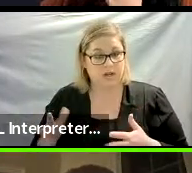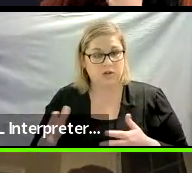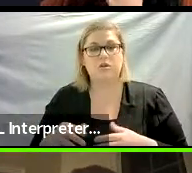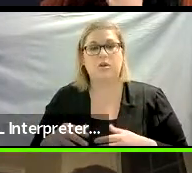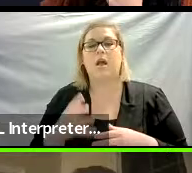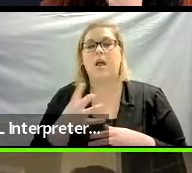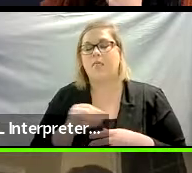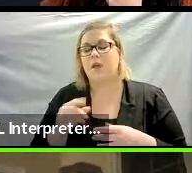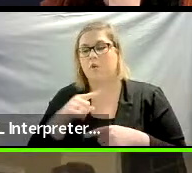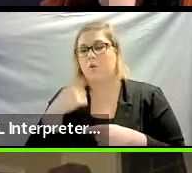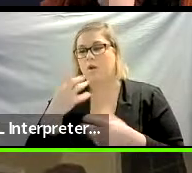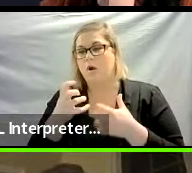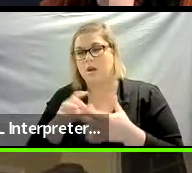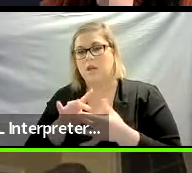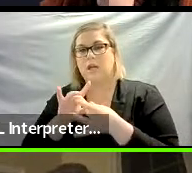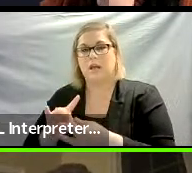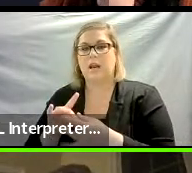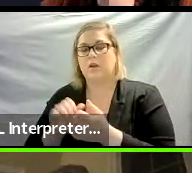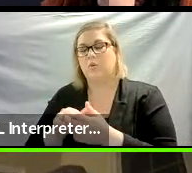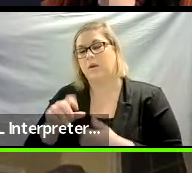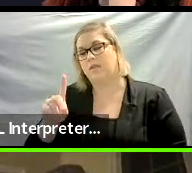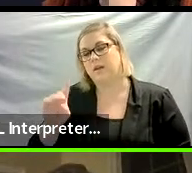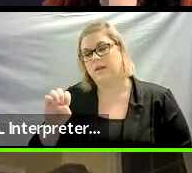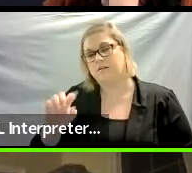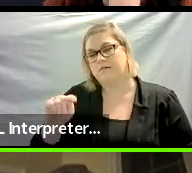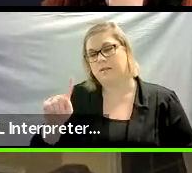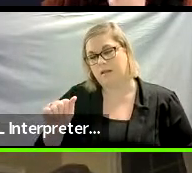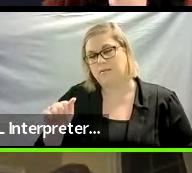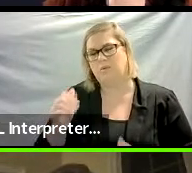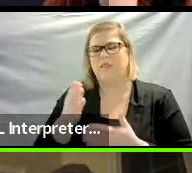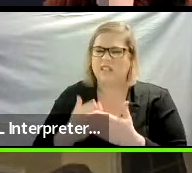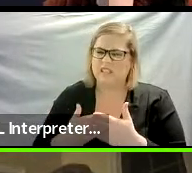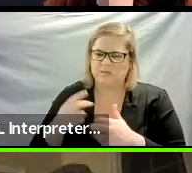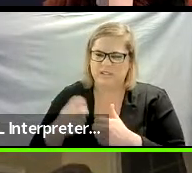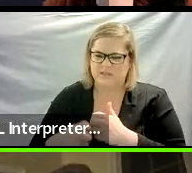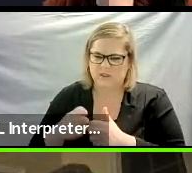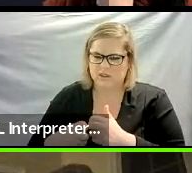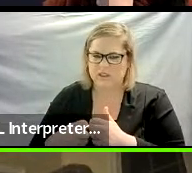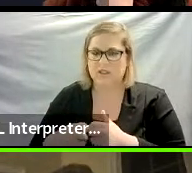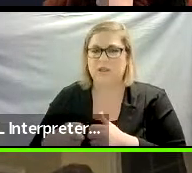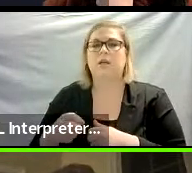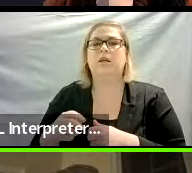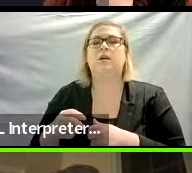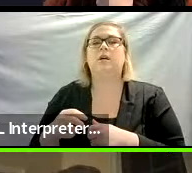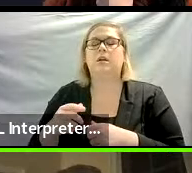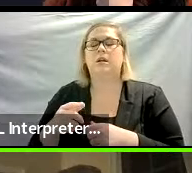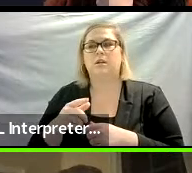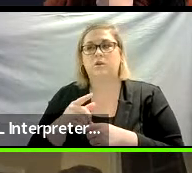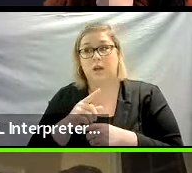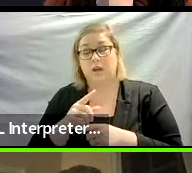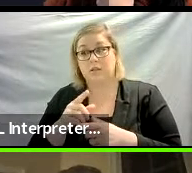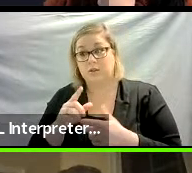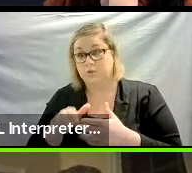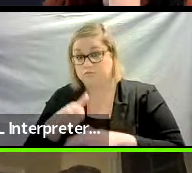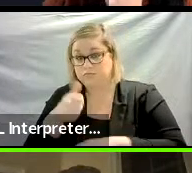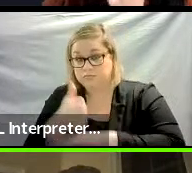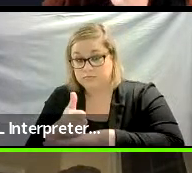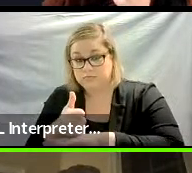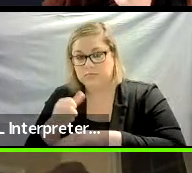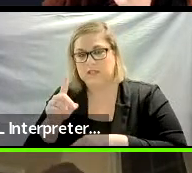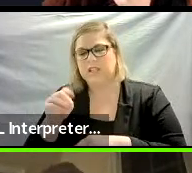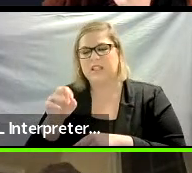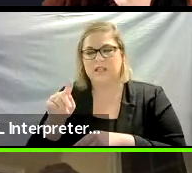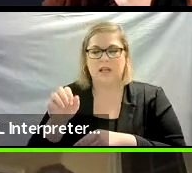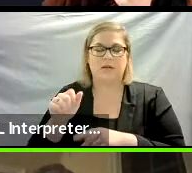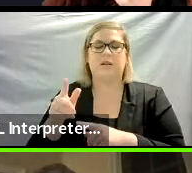looking to get connected with Delta, who we've had some difficulty nailing down a date with, just because there's been